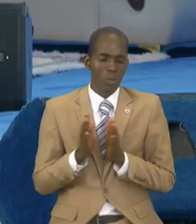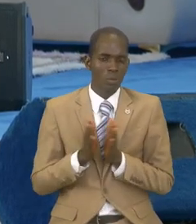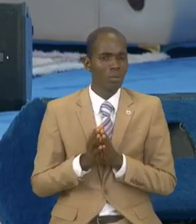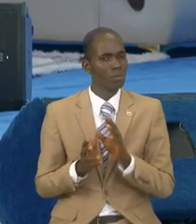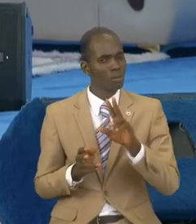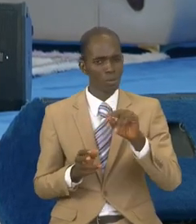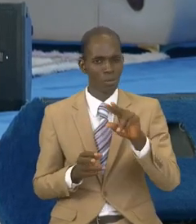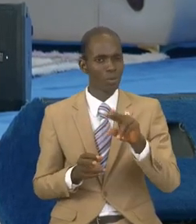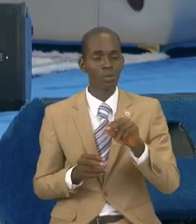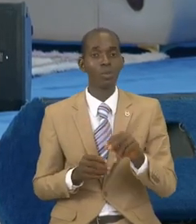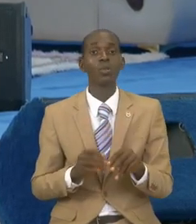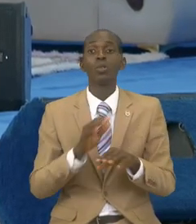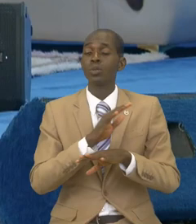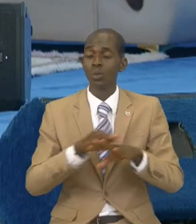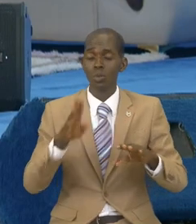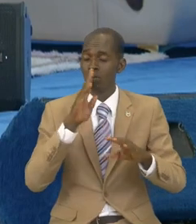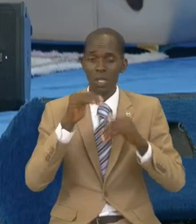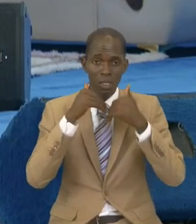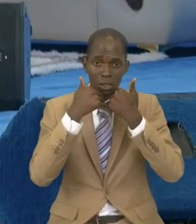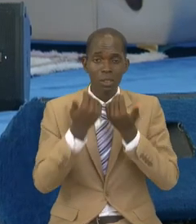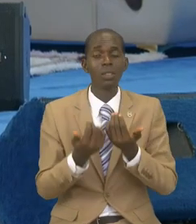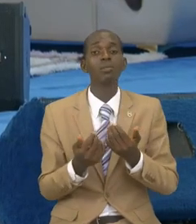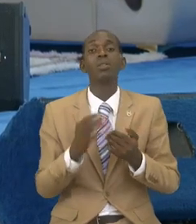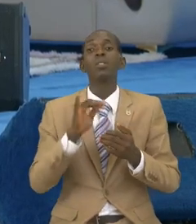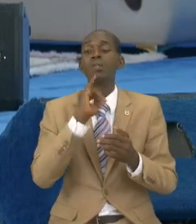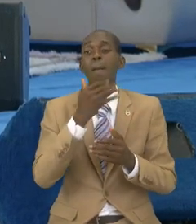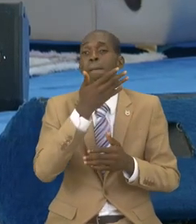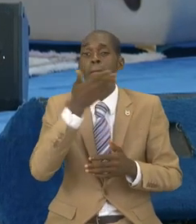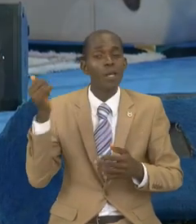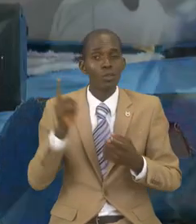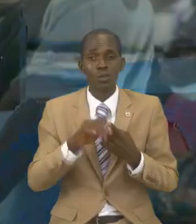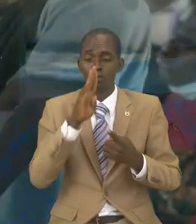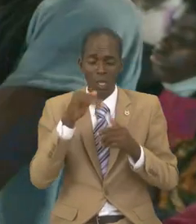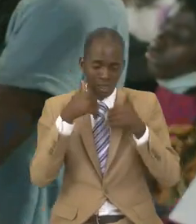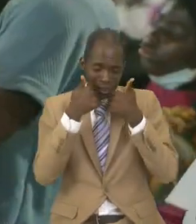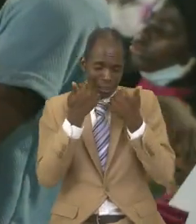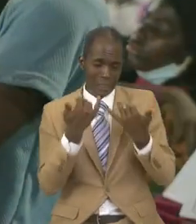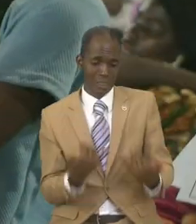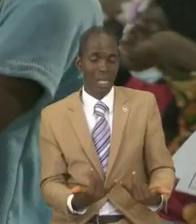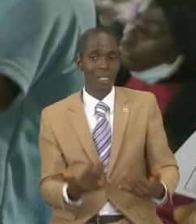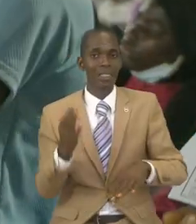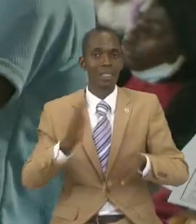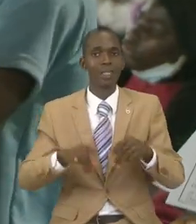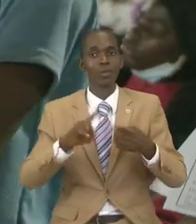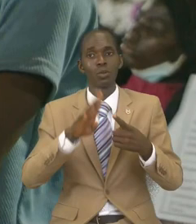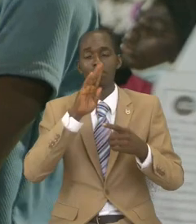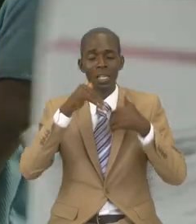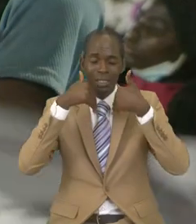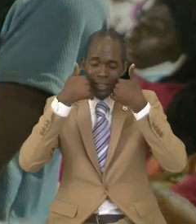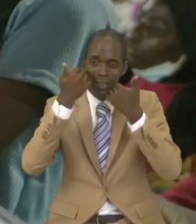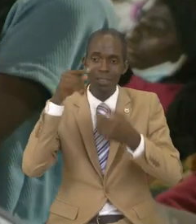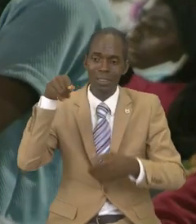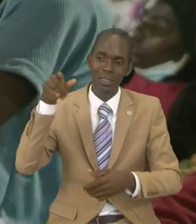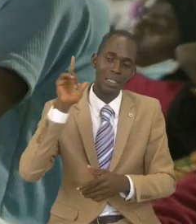of good to stand up and get this salvation from the Lord, because he that believeth